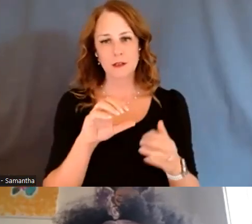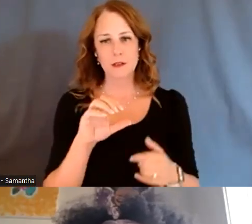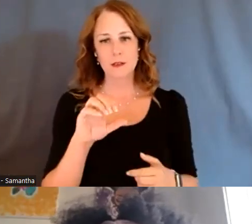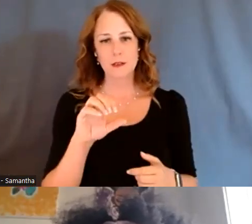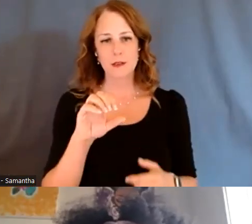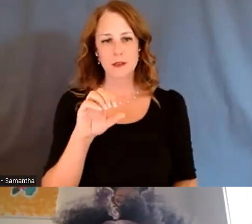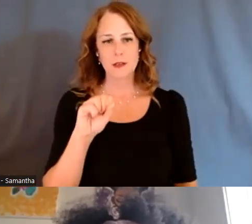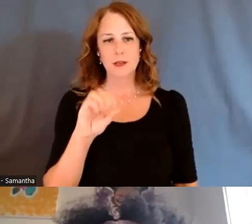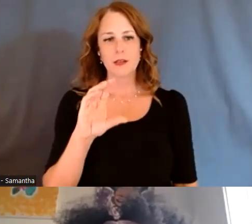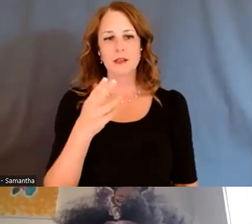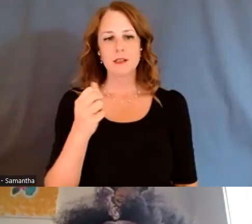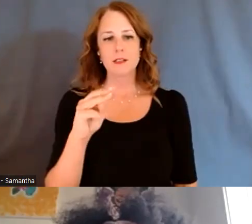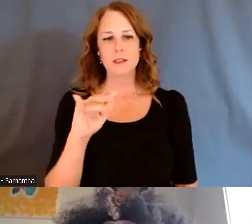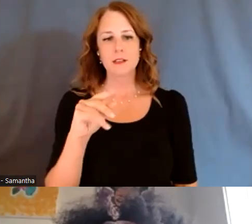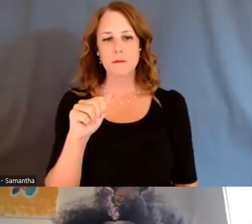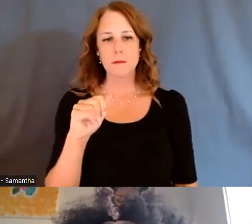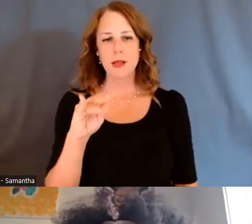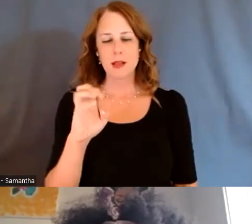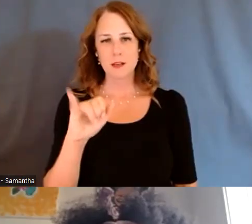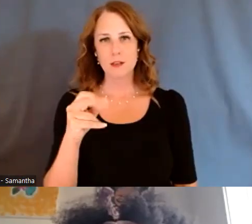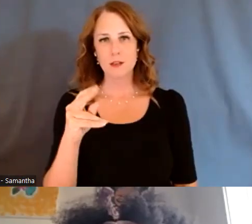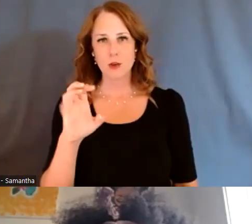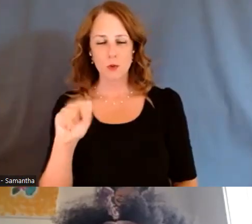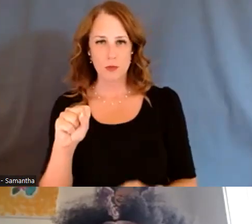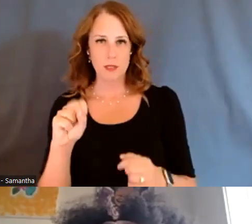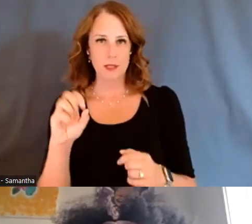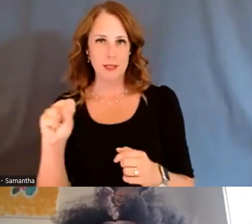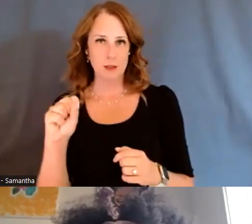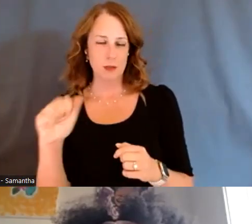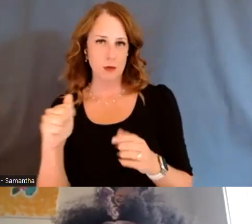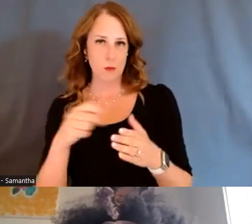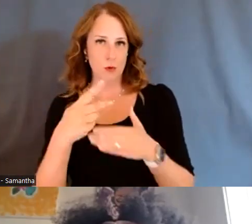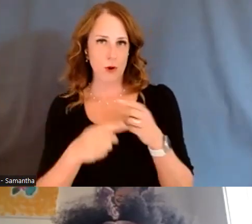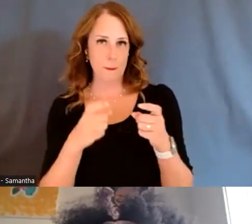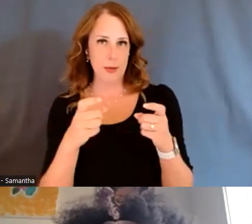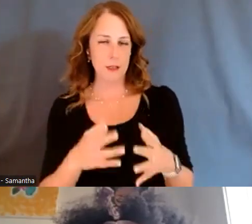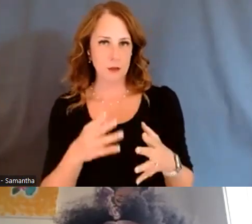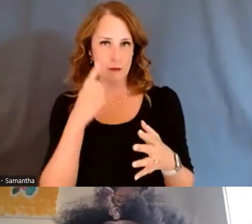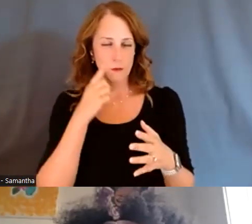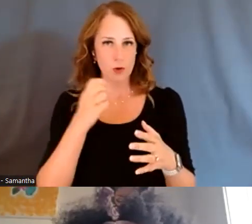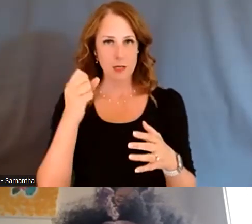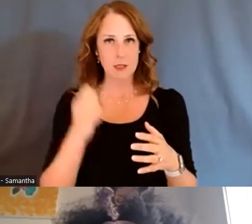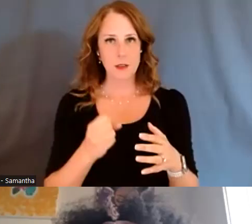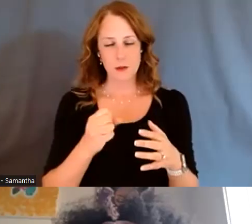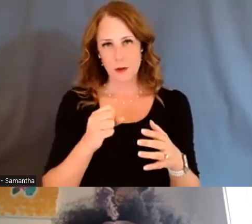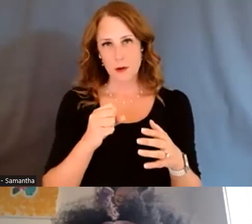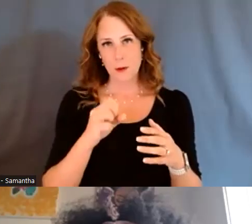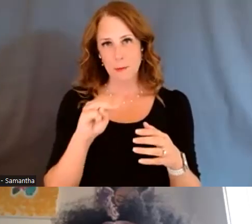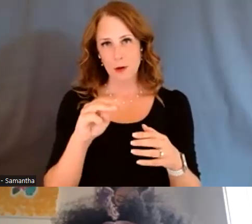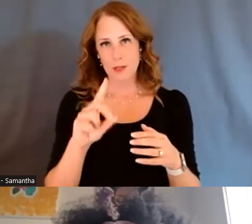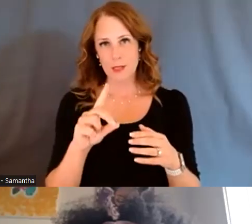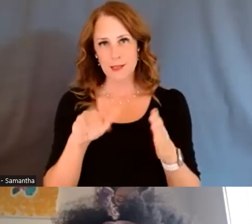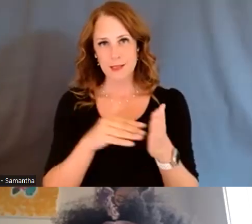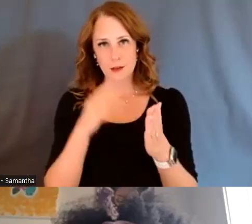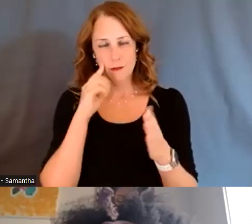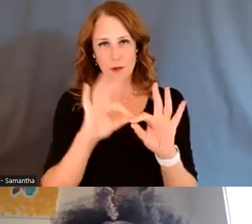the sexual assault program manager for the Southern Maryland Center for Family Advocacy since